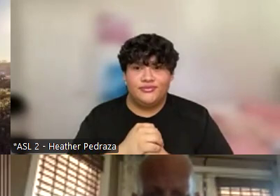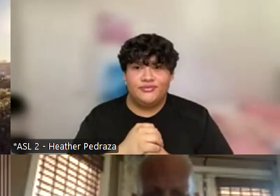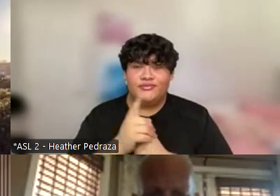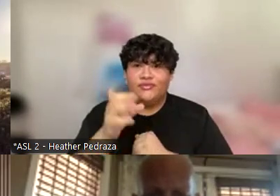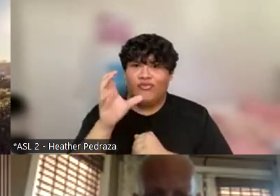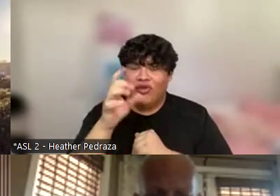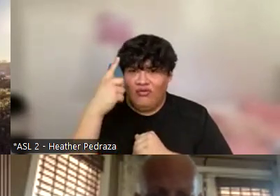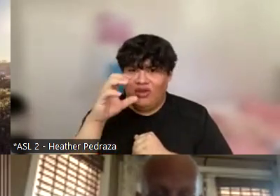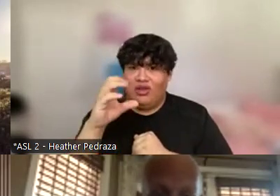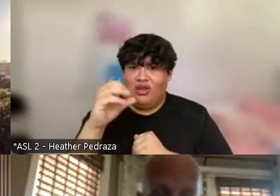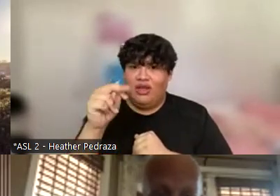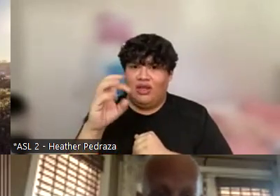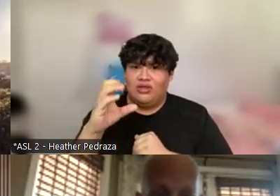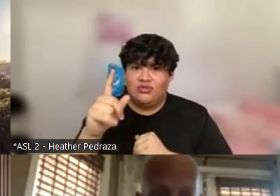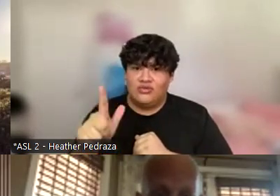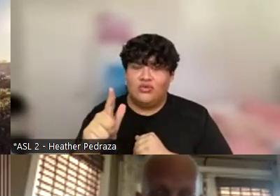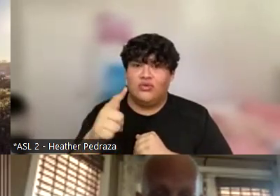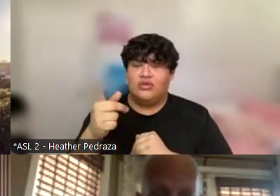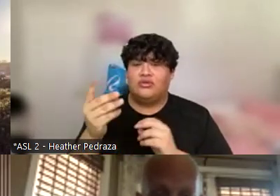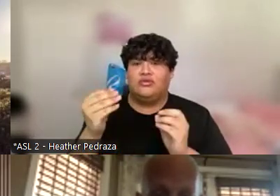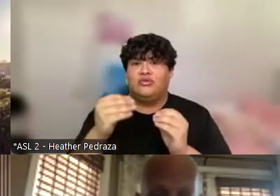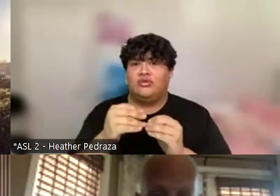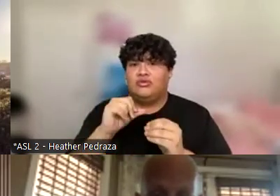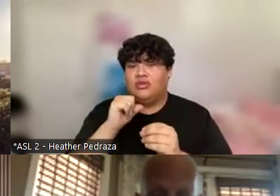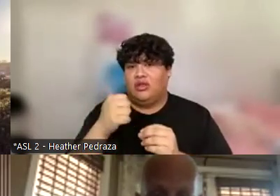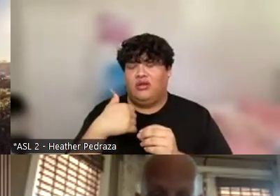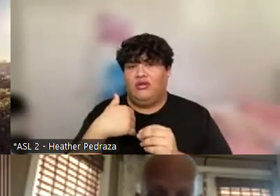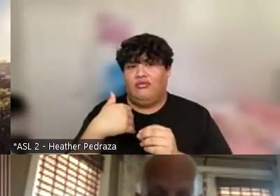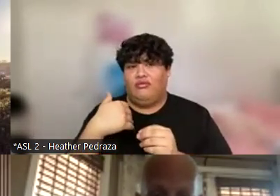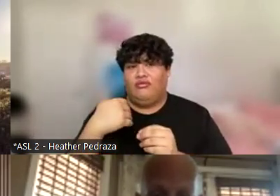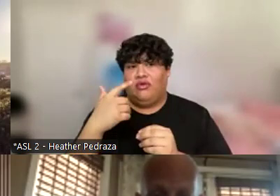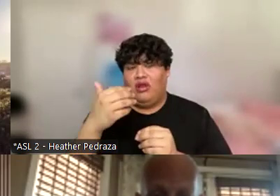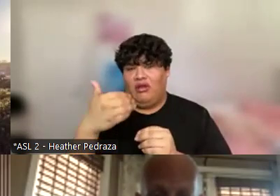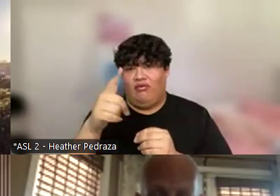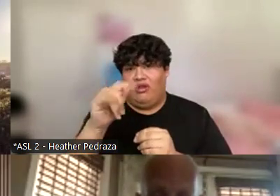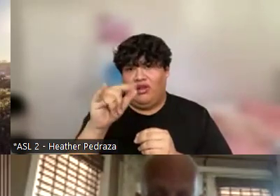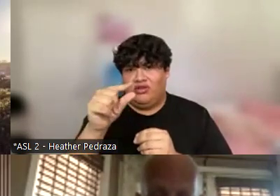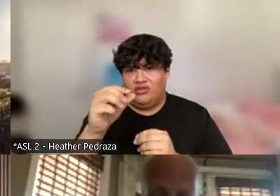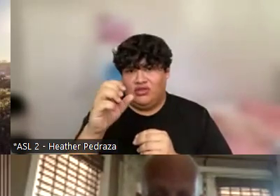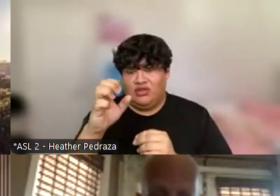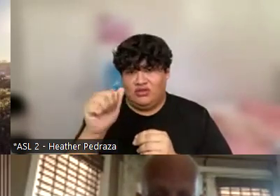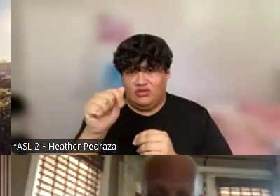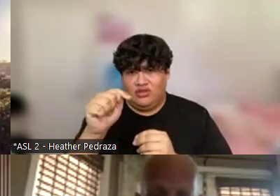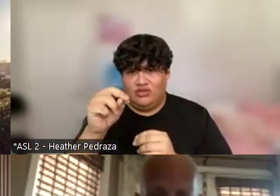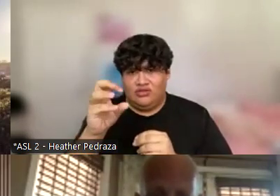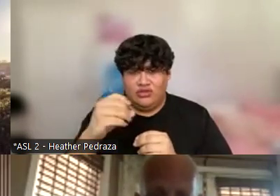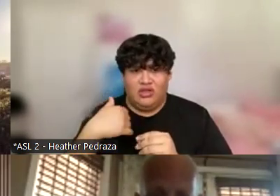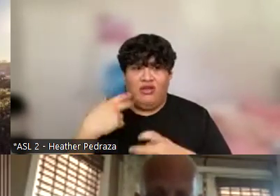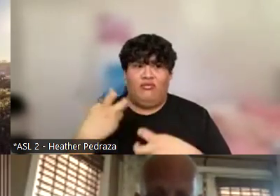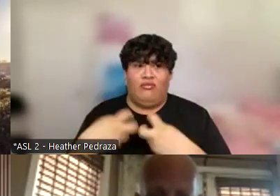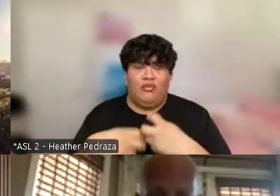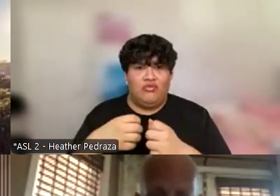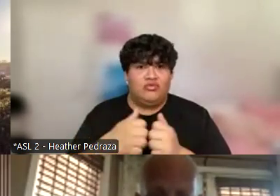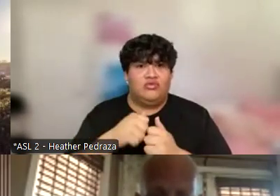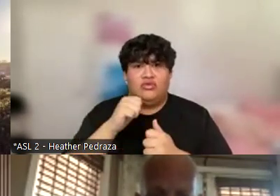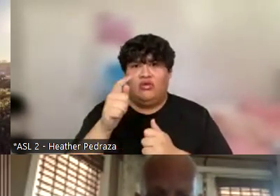of the council be such that although the council can't advocate legislation, that they would point clearly to what the problems that cannot be solved except